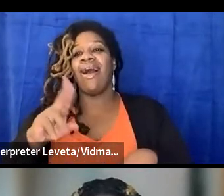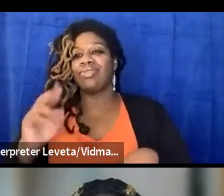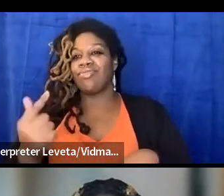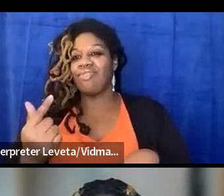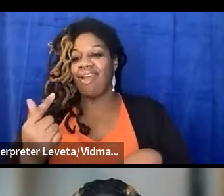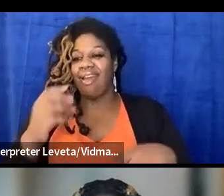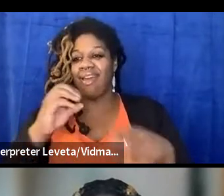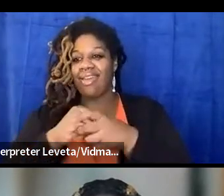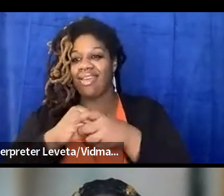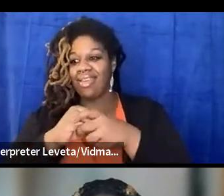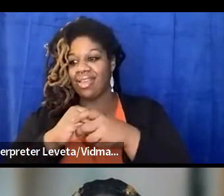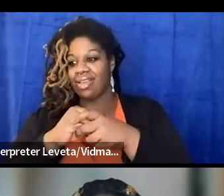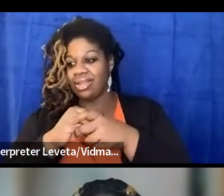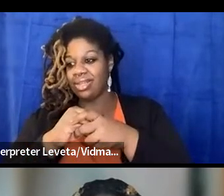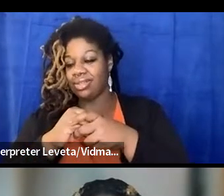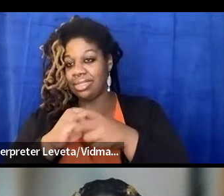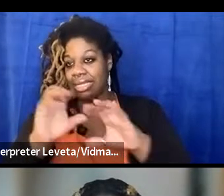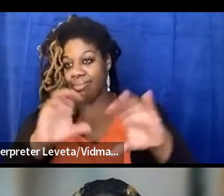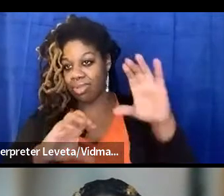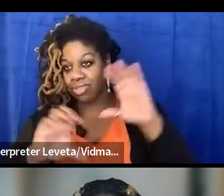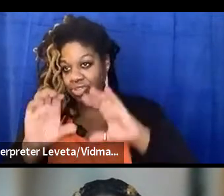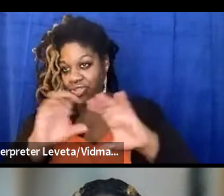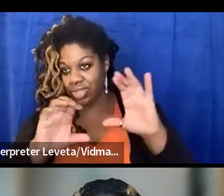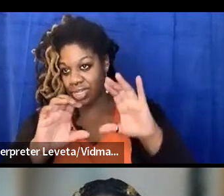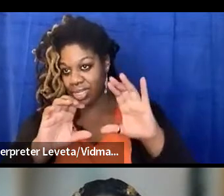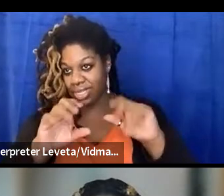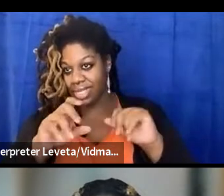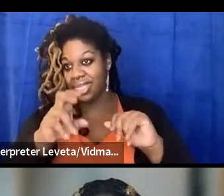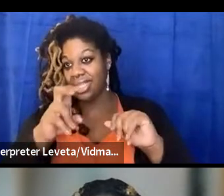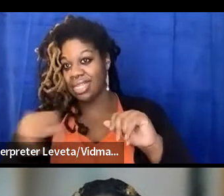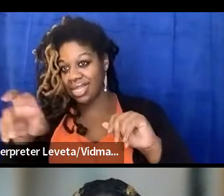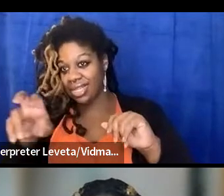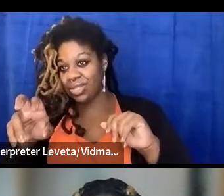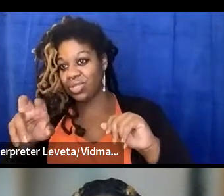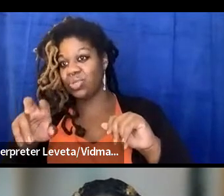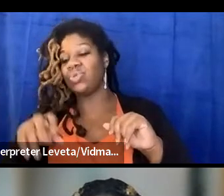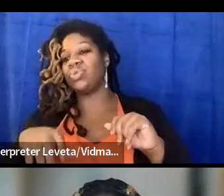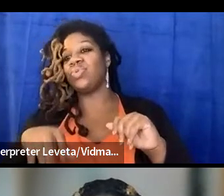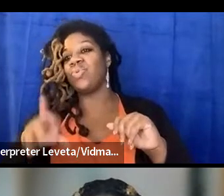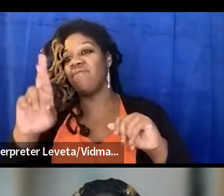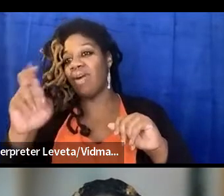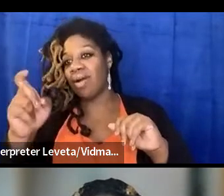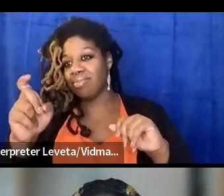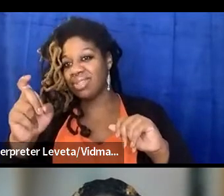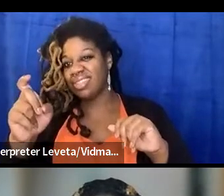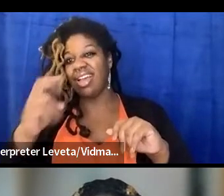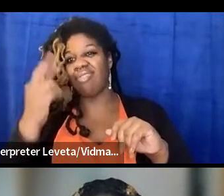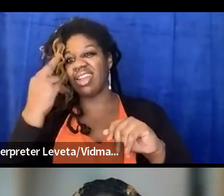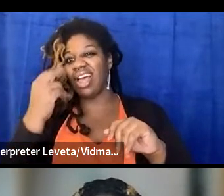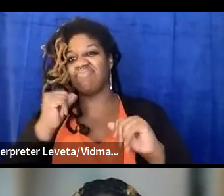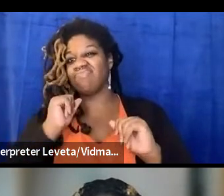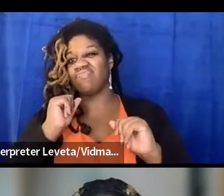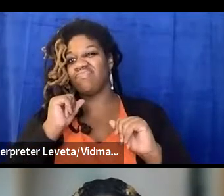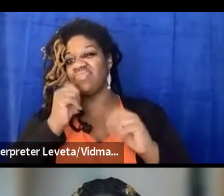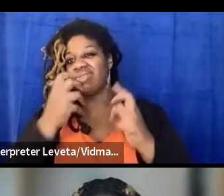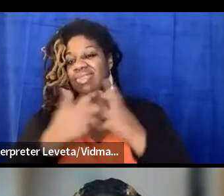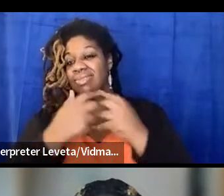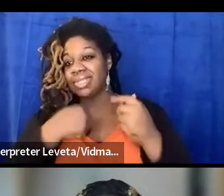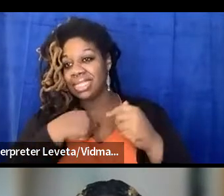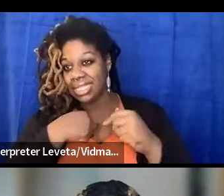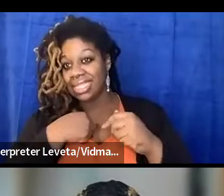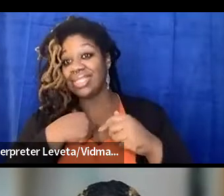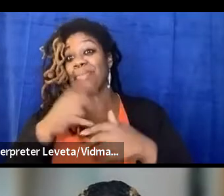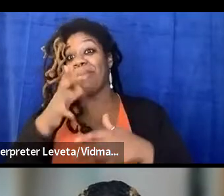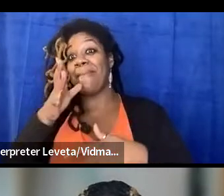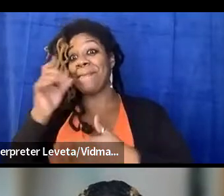and then ultimately changed it to pre-pharmacy, and once again realized that wasn't for me. So with the help of my mom,